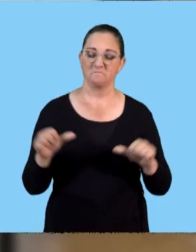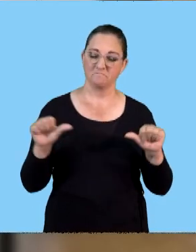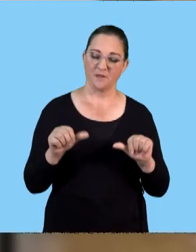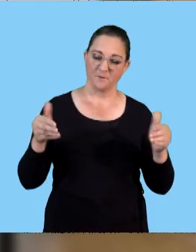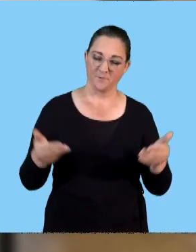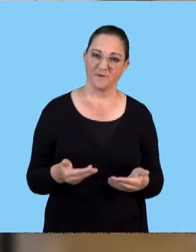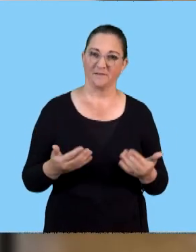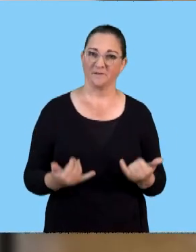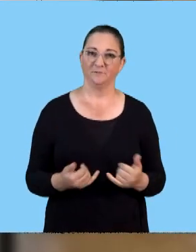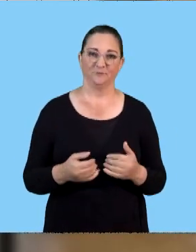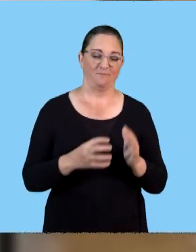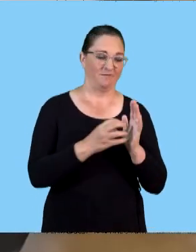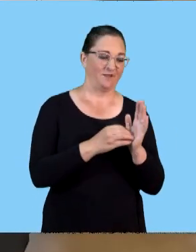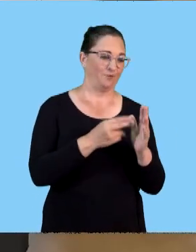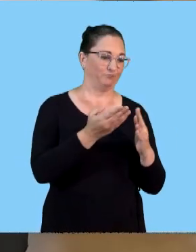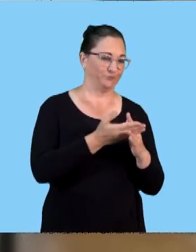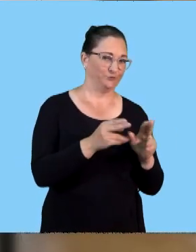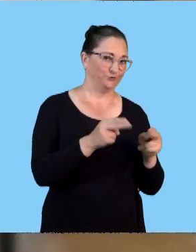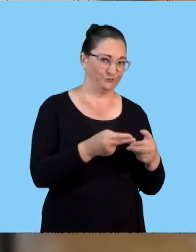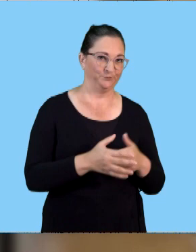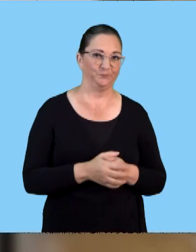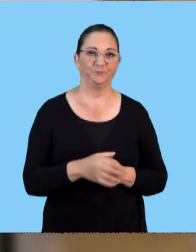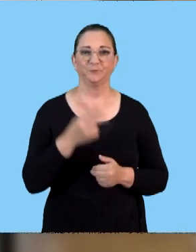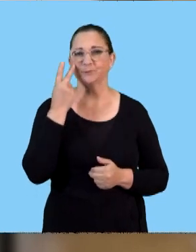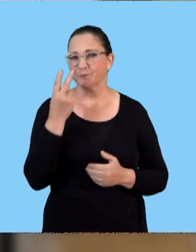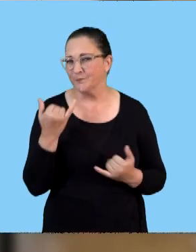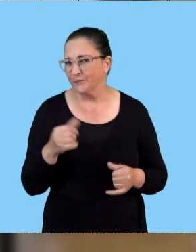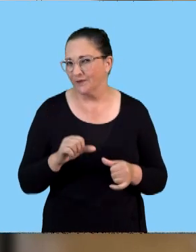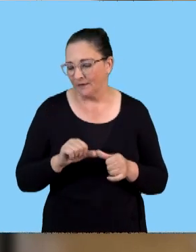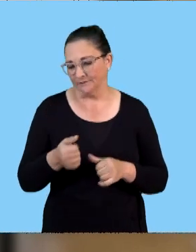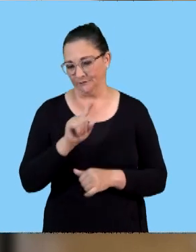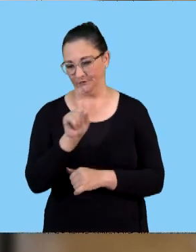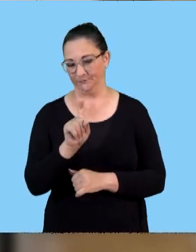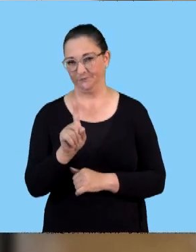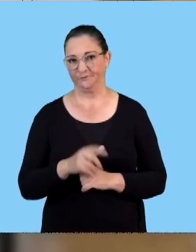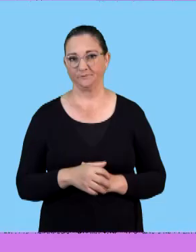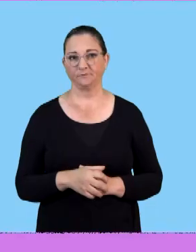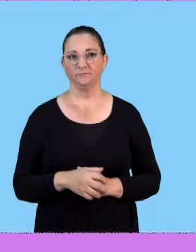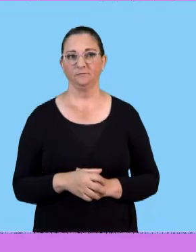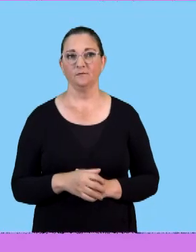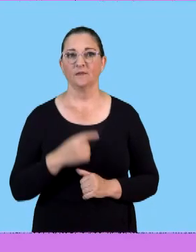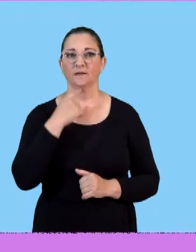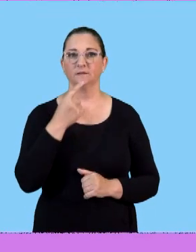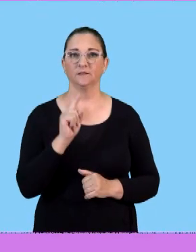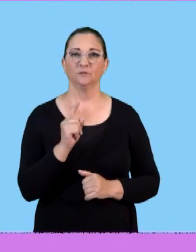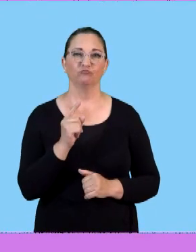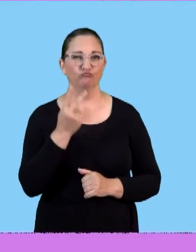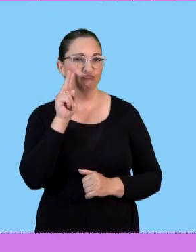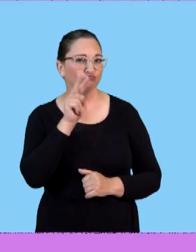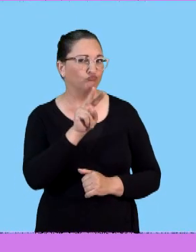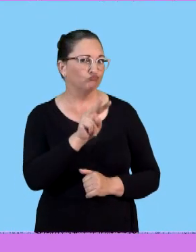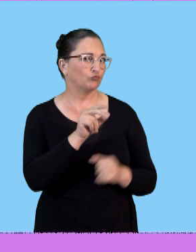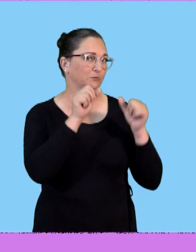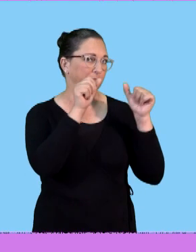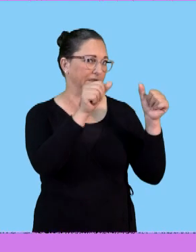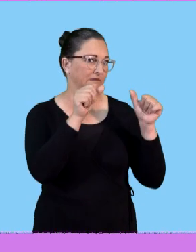Guys, welcome back after that short advert break. Let us look at our next question. So here we are saying that carefully study